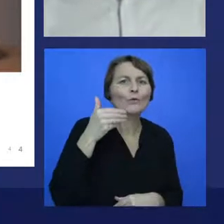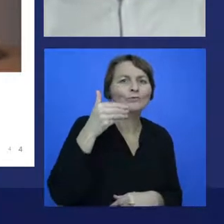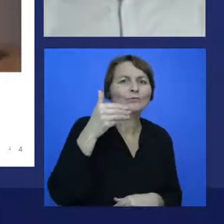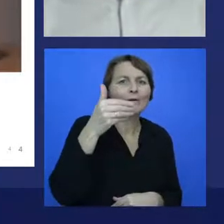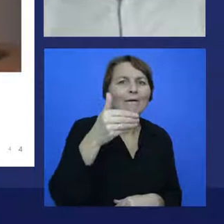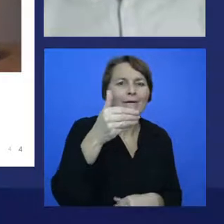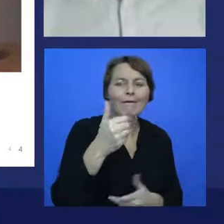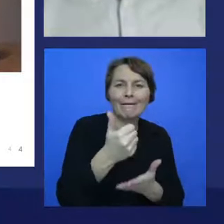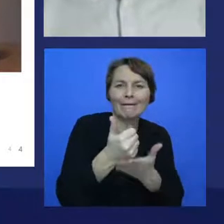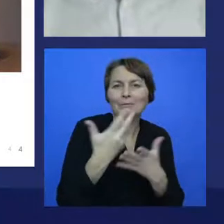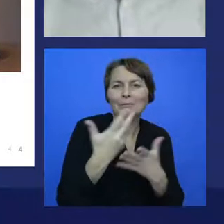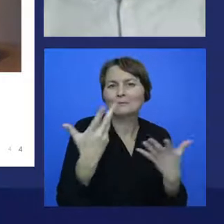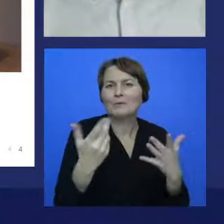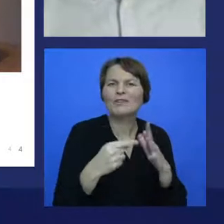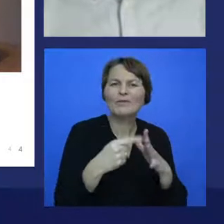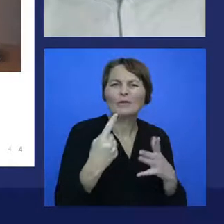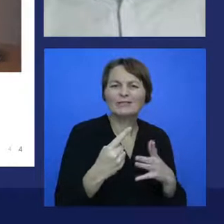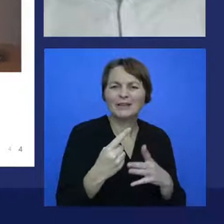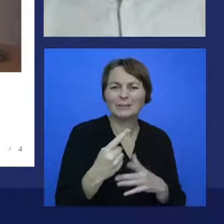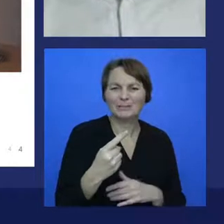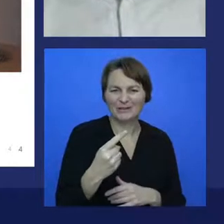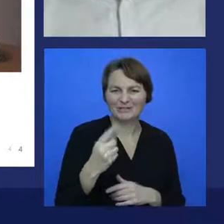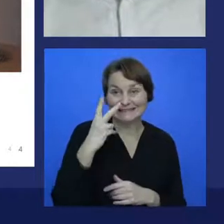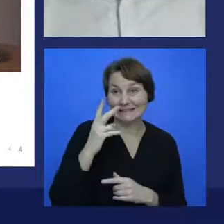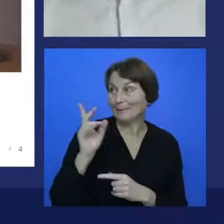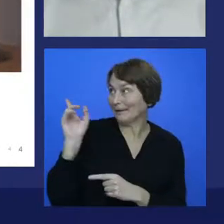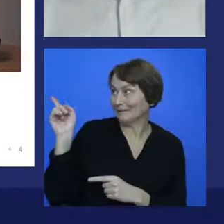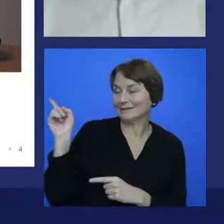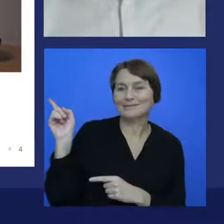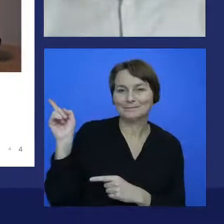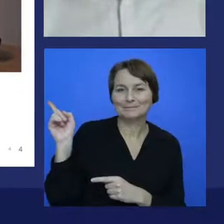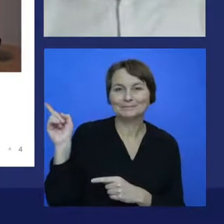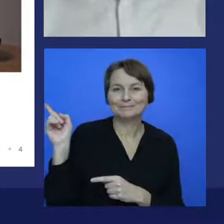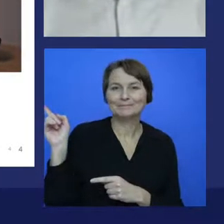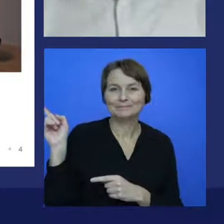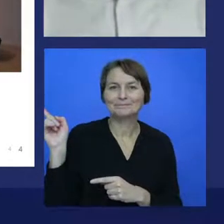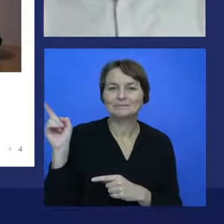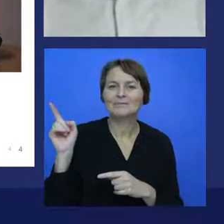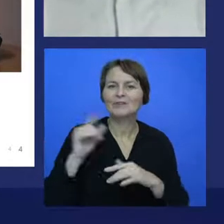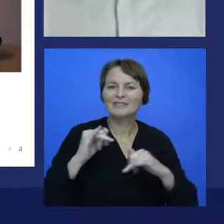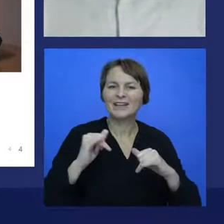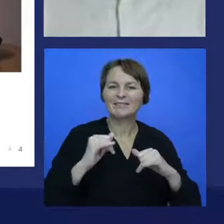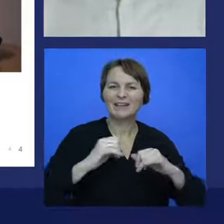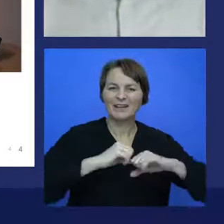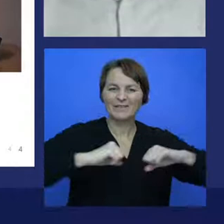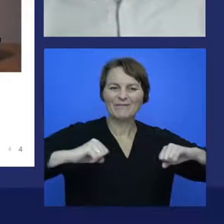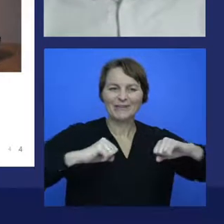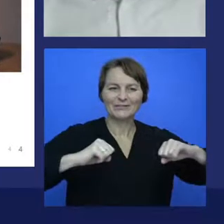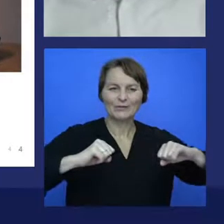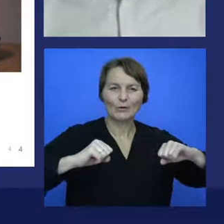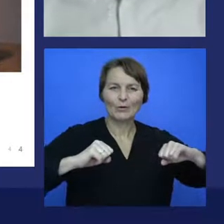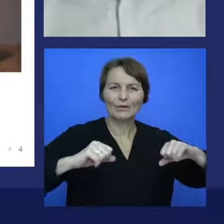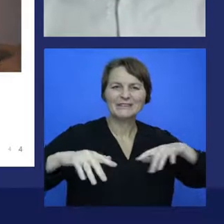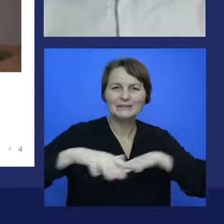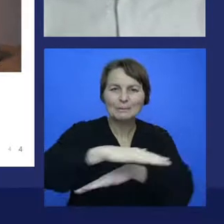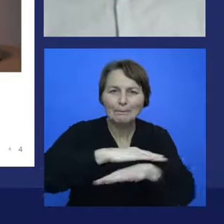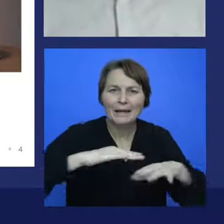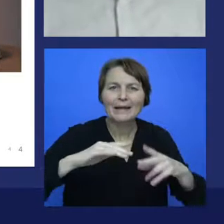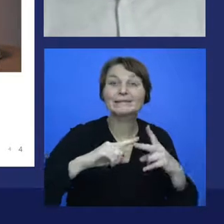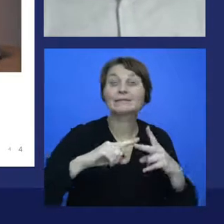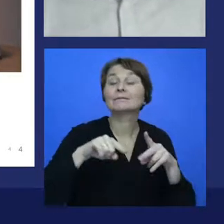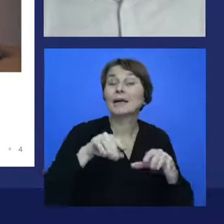from quantum computing, as you see on the left, physical robots and in our physical spaces research, 5G, next generation